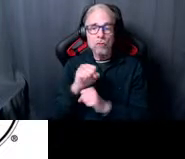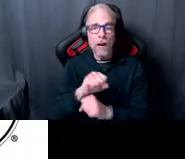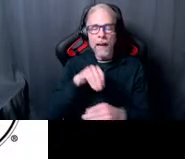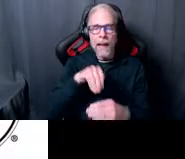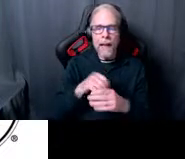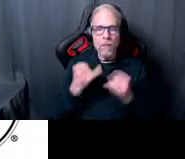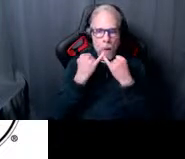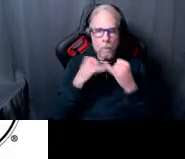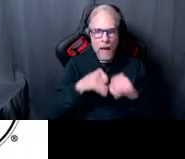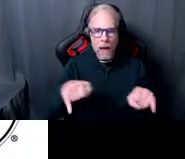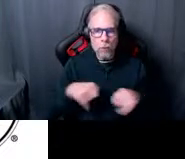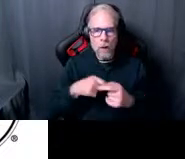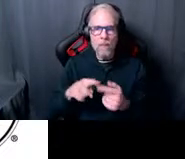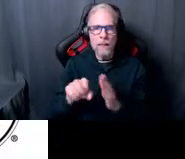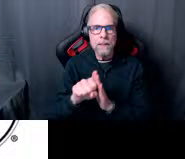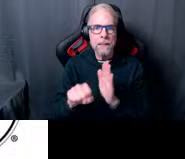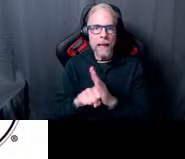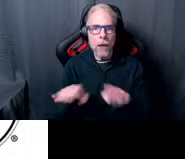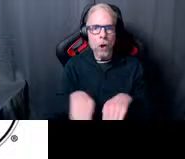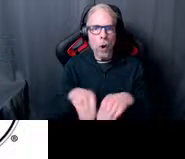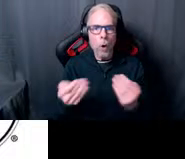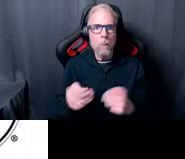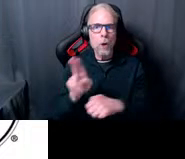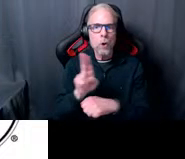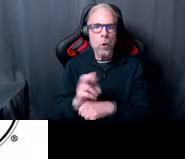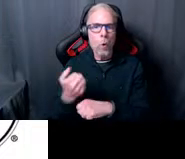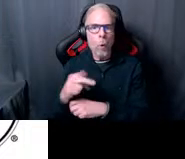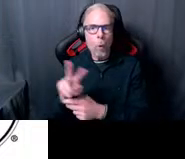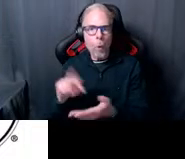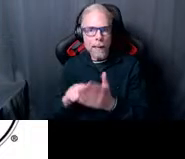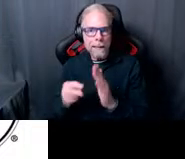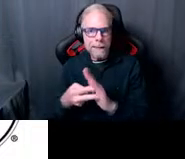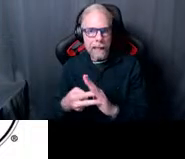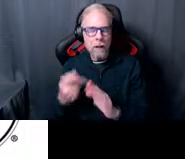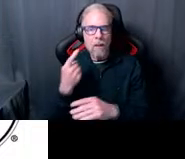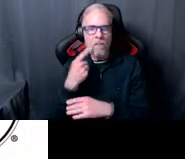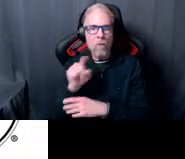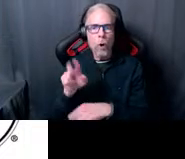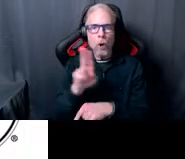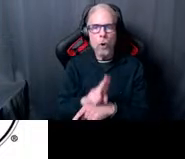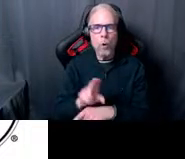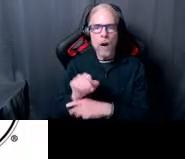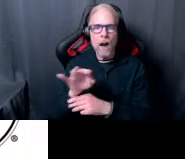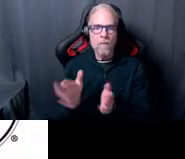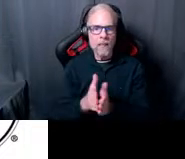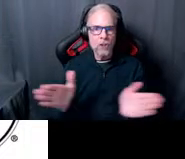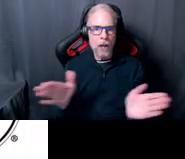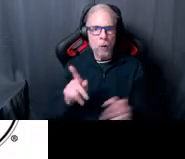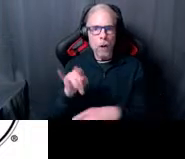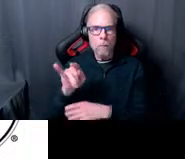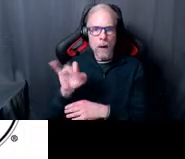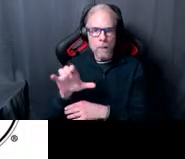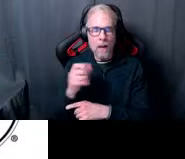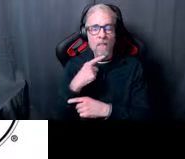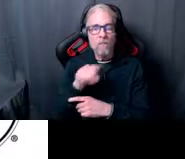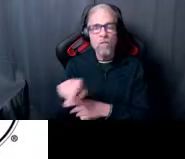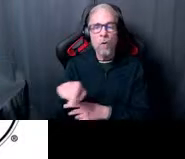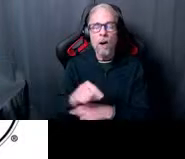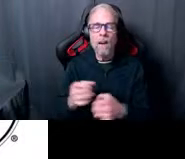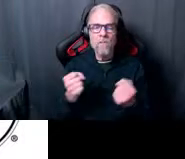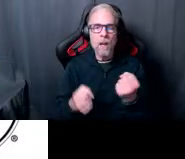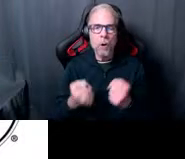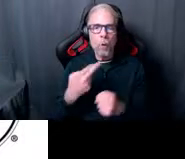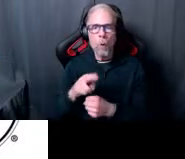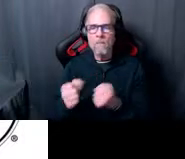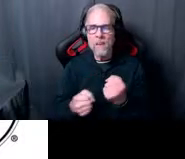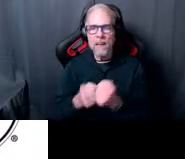this state, open, used, or intended for use of the general public for vehicles or vehicular